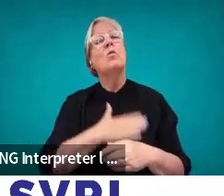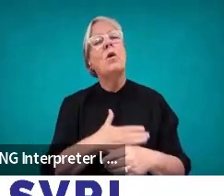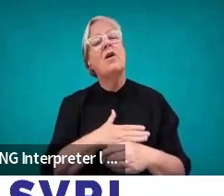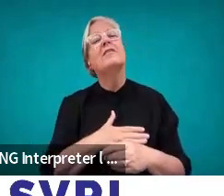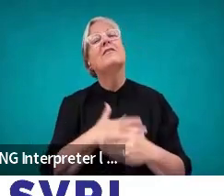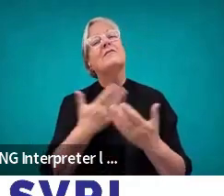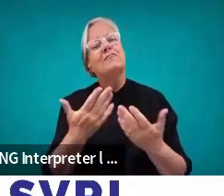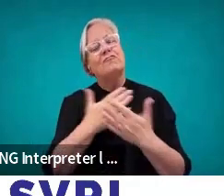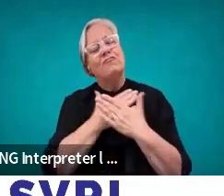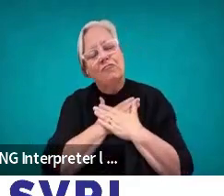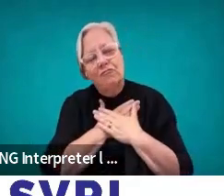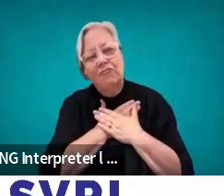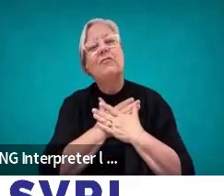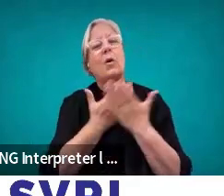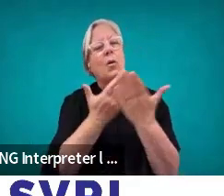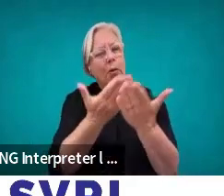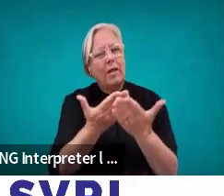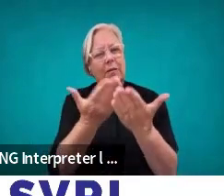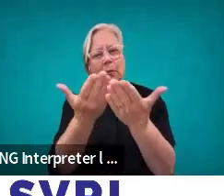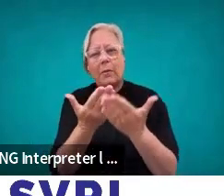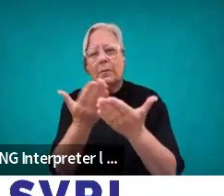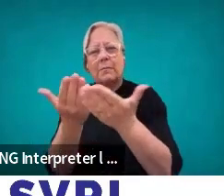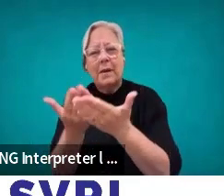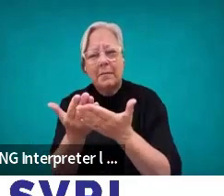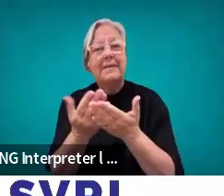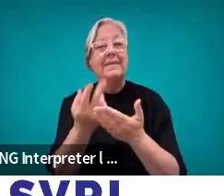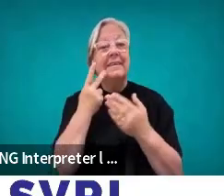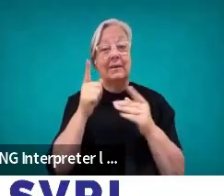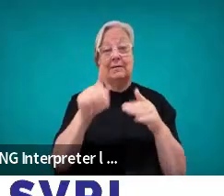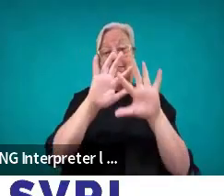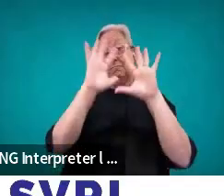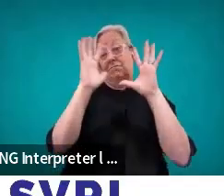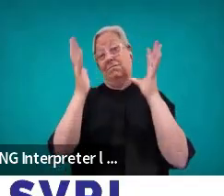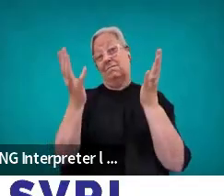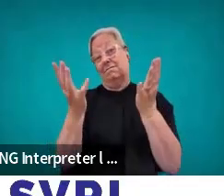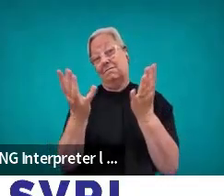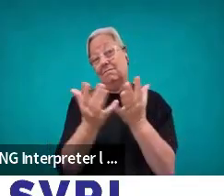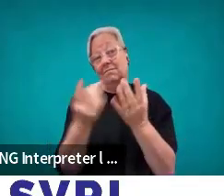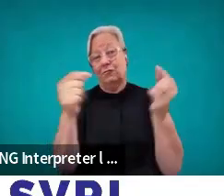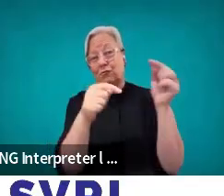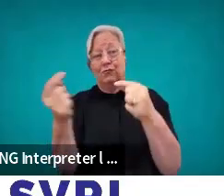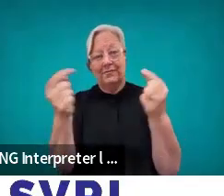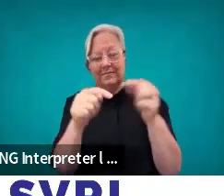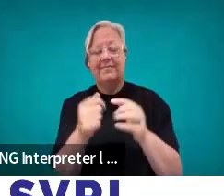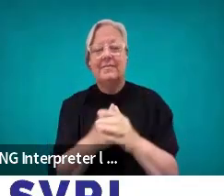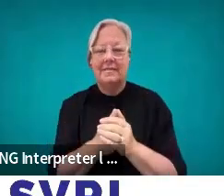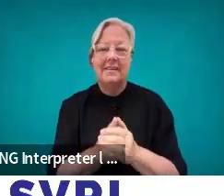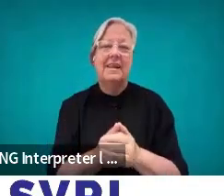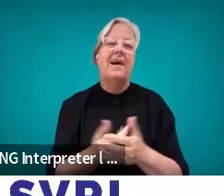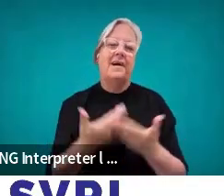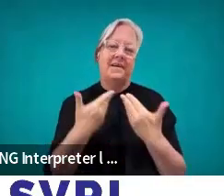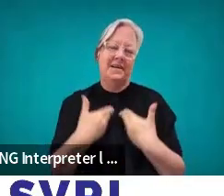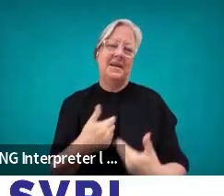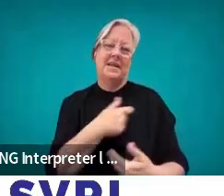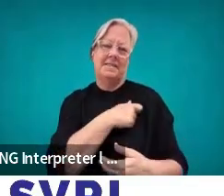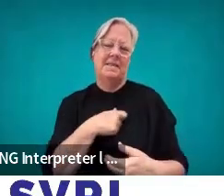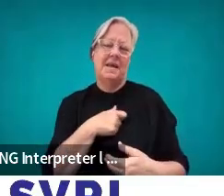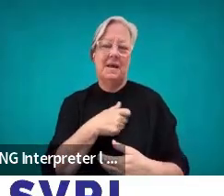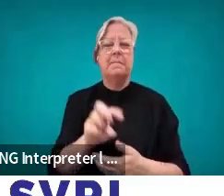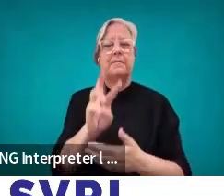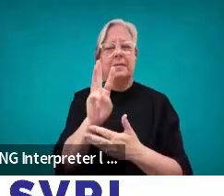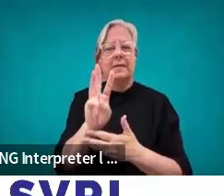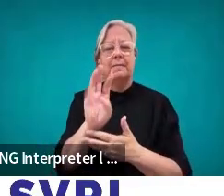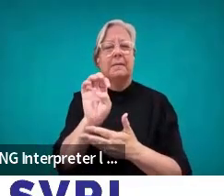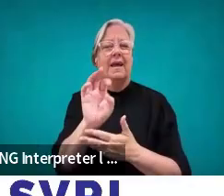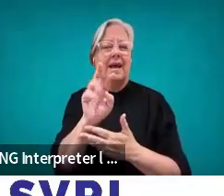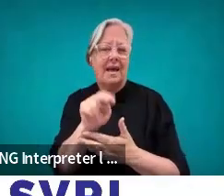to everyone joining us from across the world today. As Samu mentioned, my name is Wendell, and I'm part